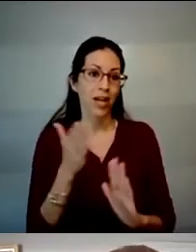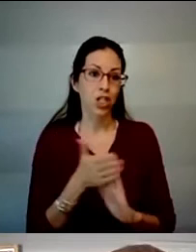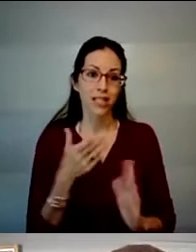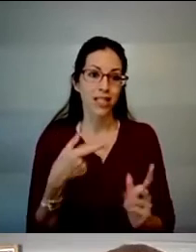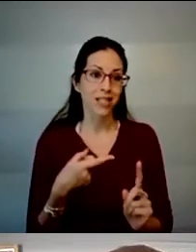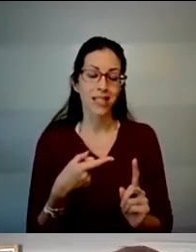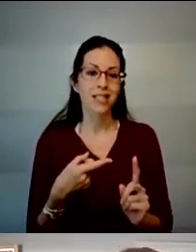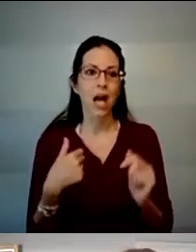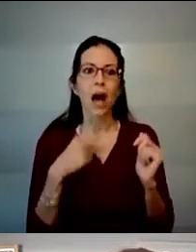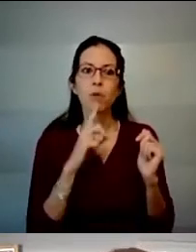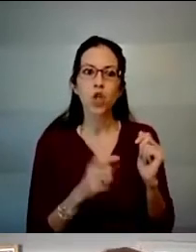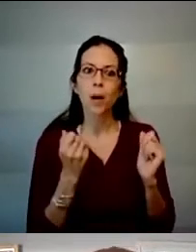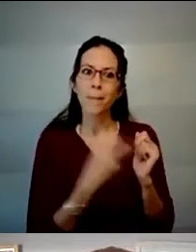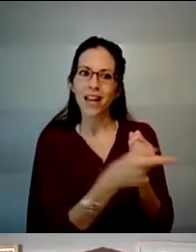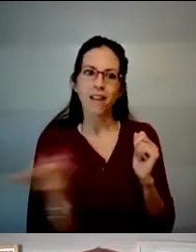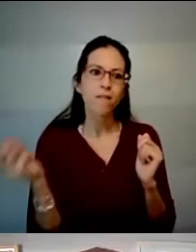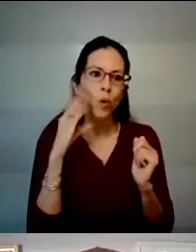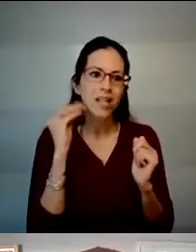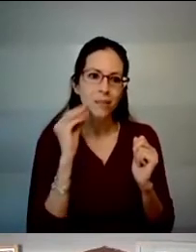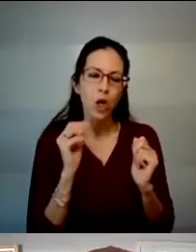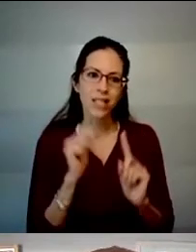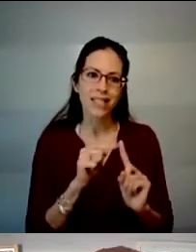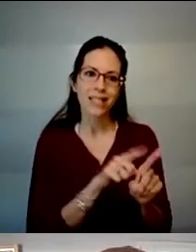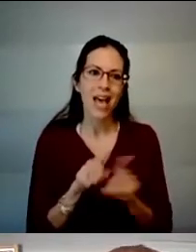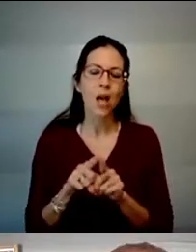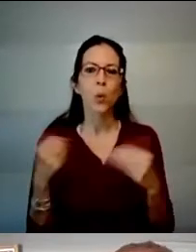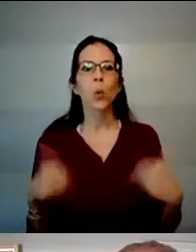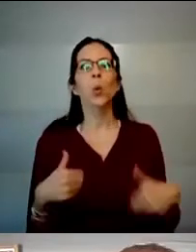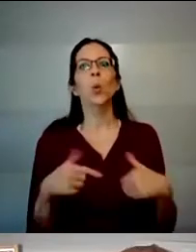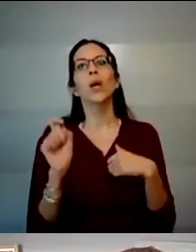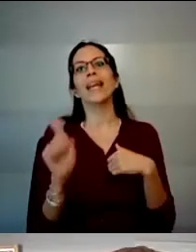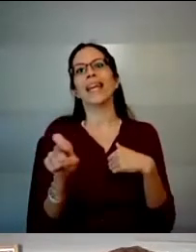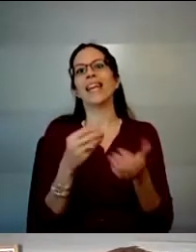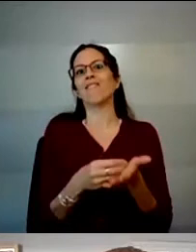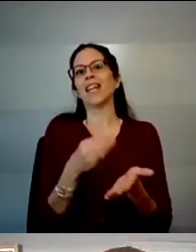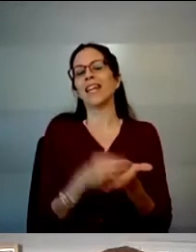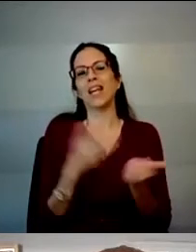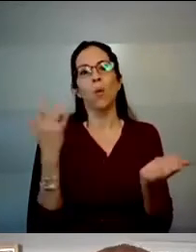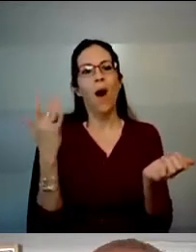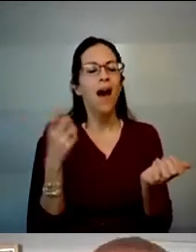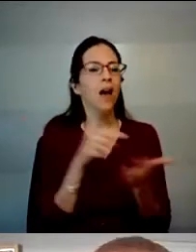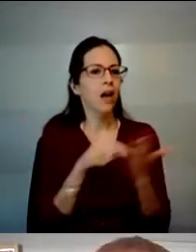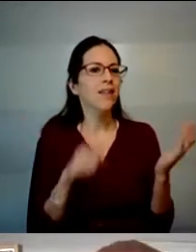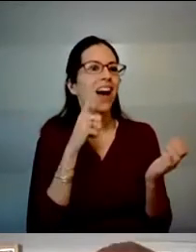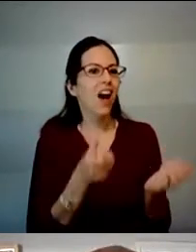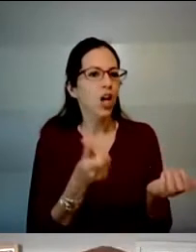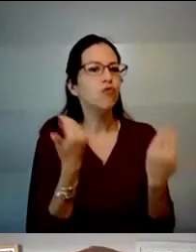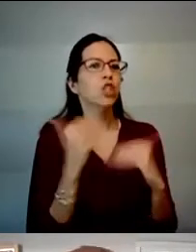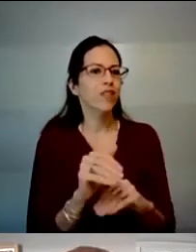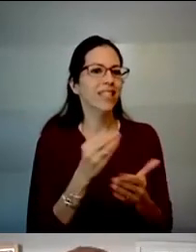many of you experienced this. Funding was, you know, really needed because it is those unrestricted dollars that are the most valuable.